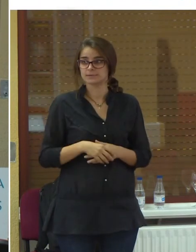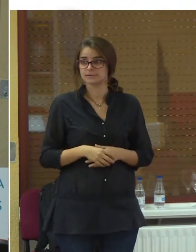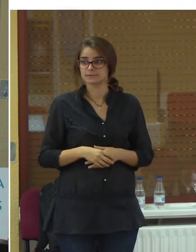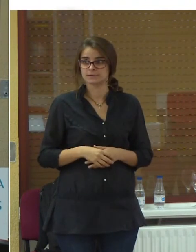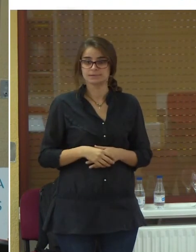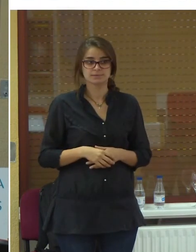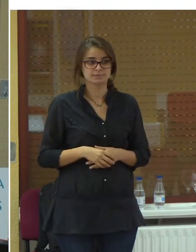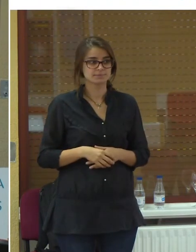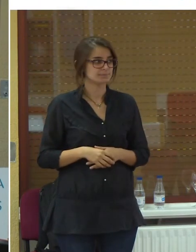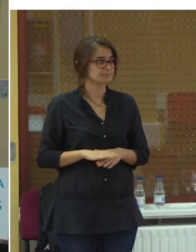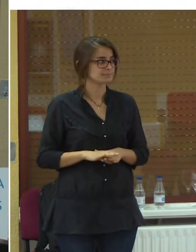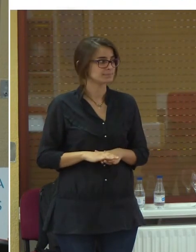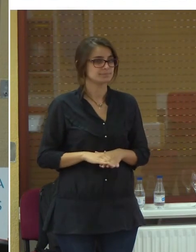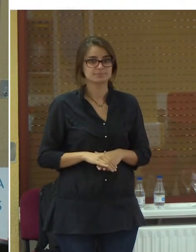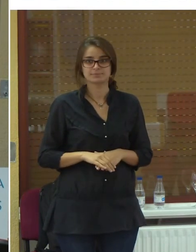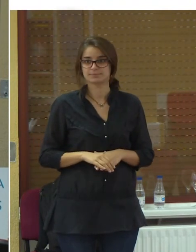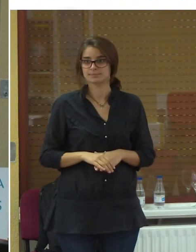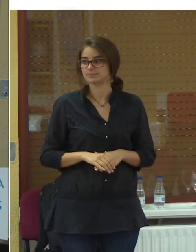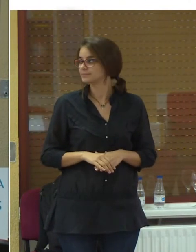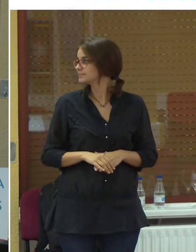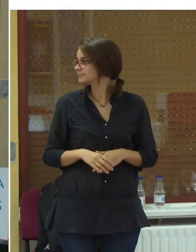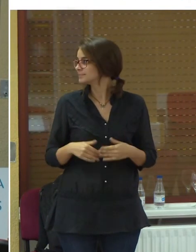Any further questions?